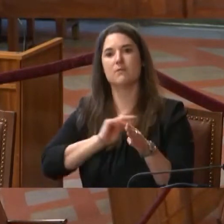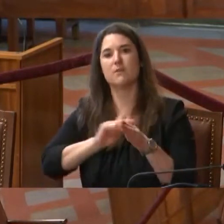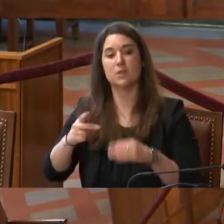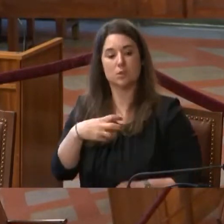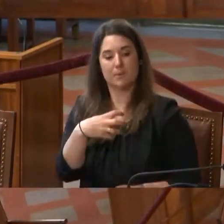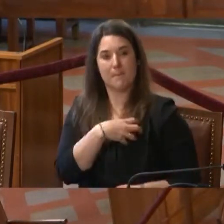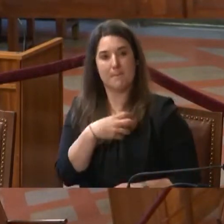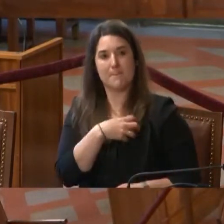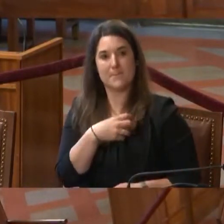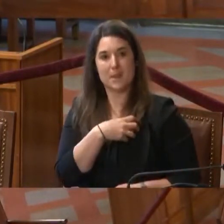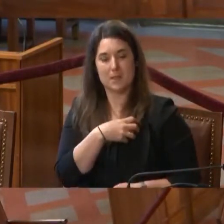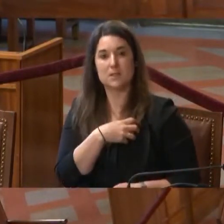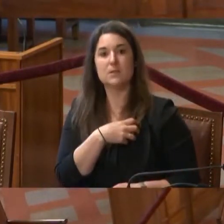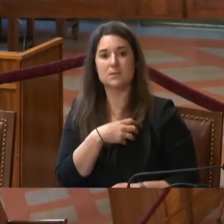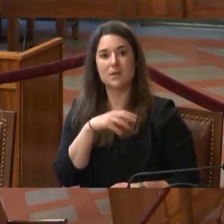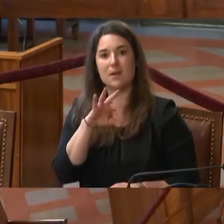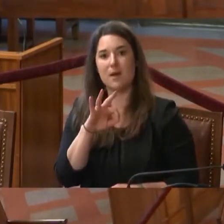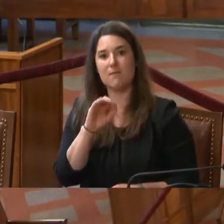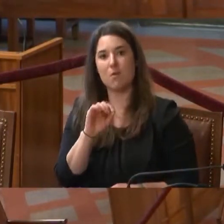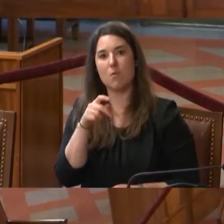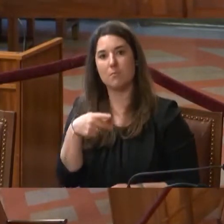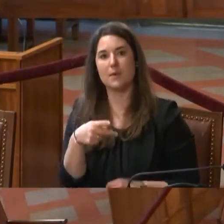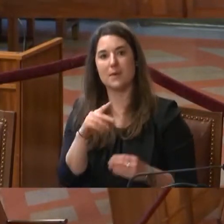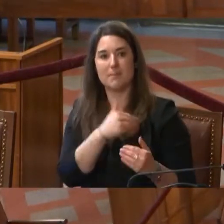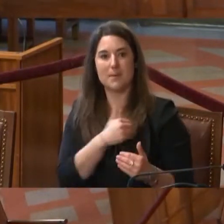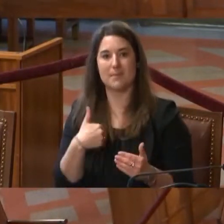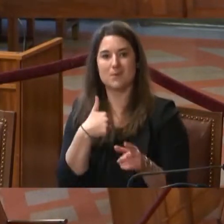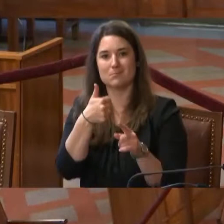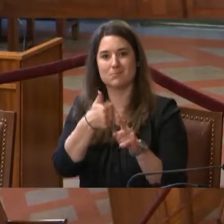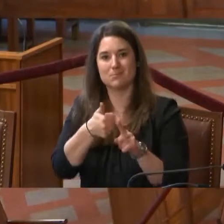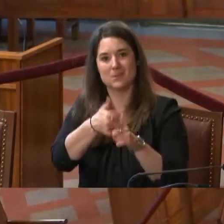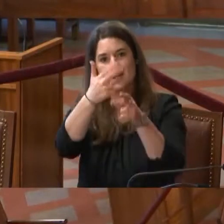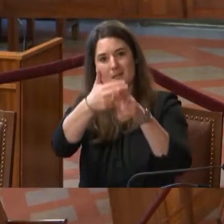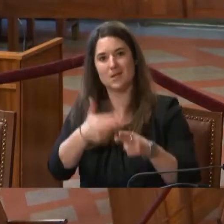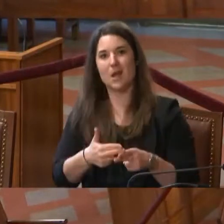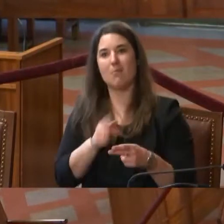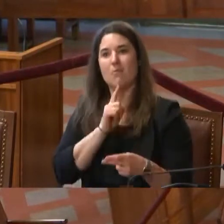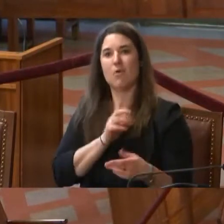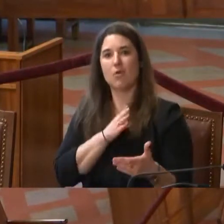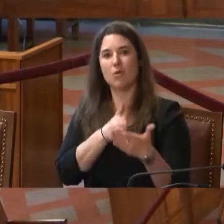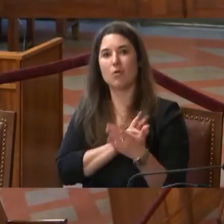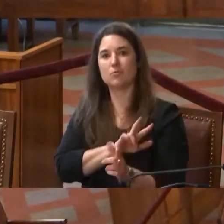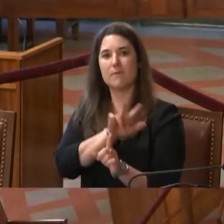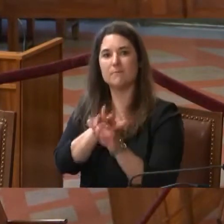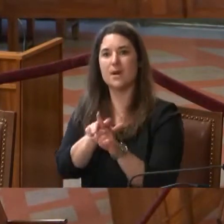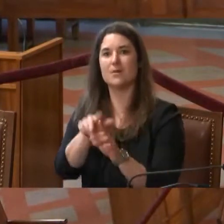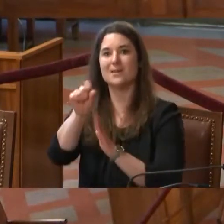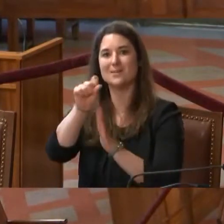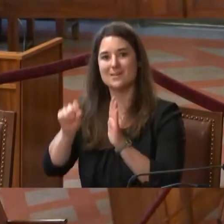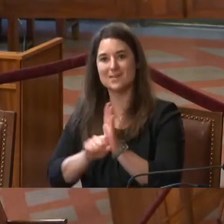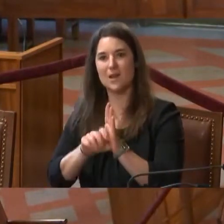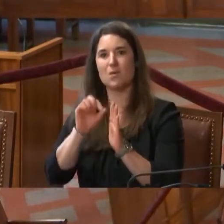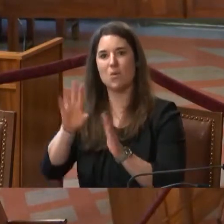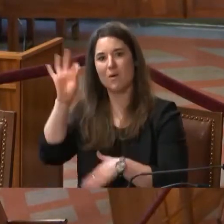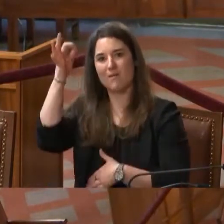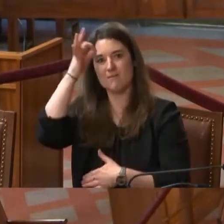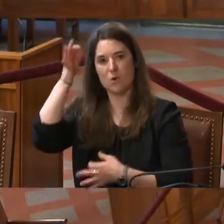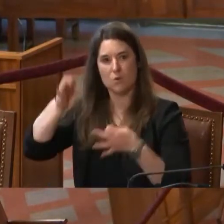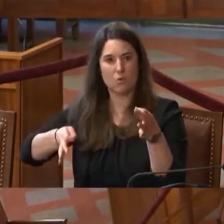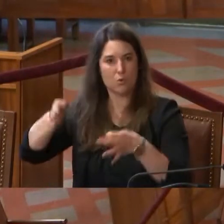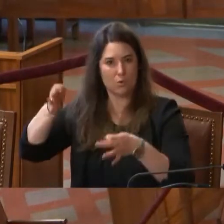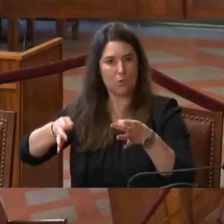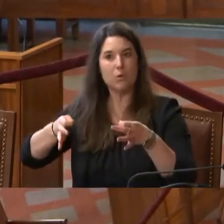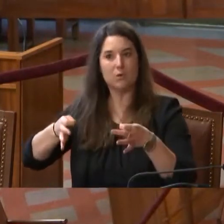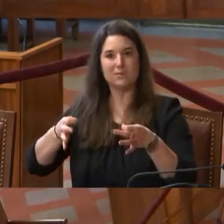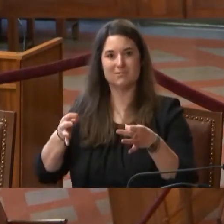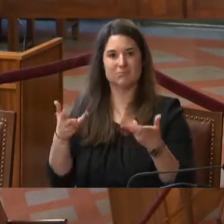Police Officers, FOP members, who were named as parties to lawsuits filed in state or federal court,